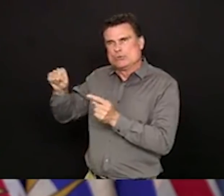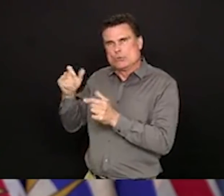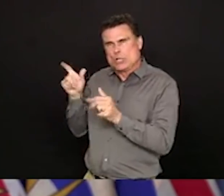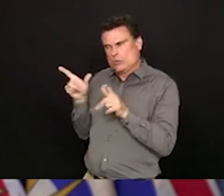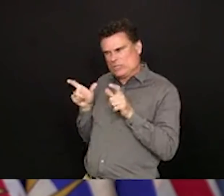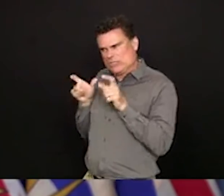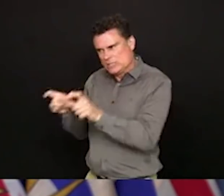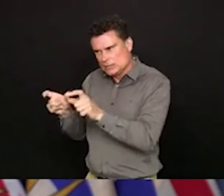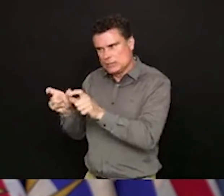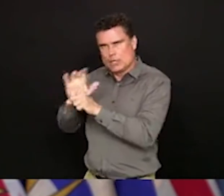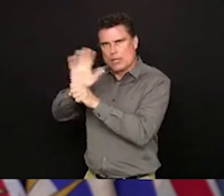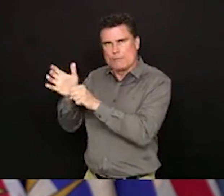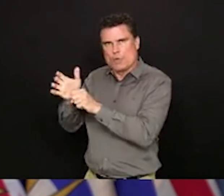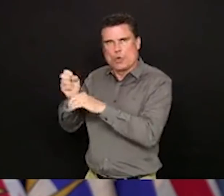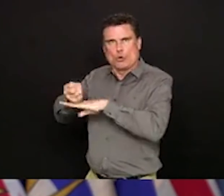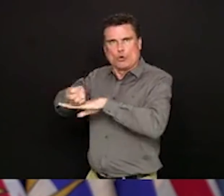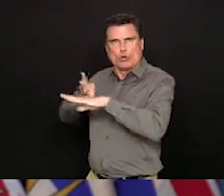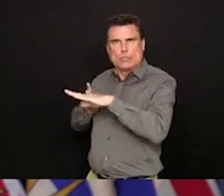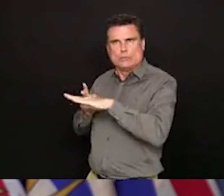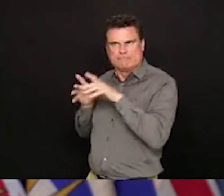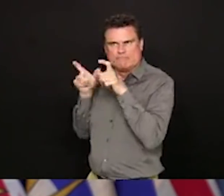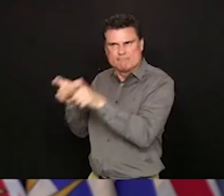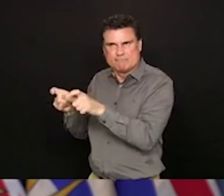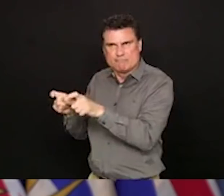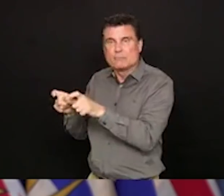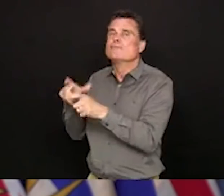with. We have 20